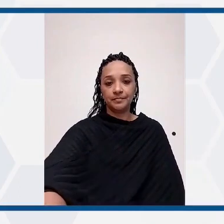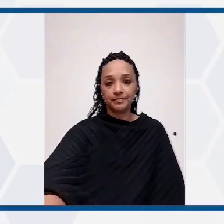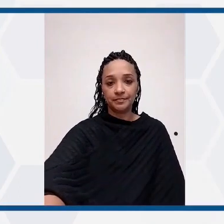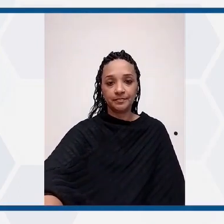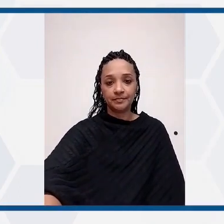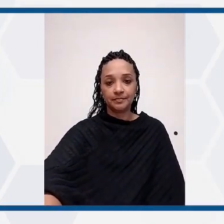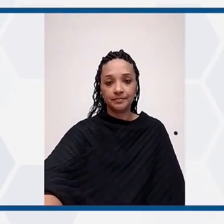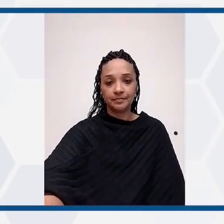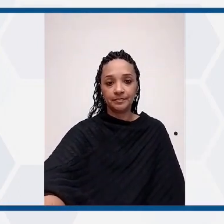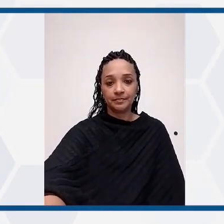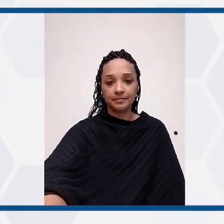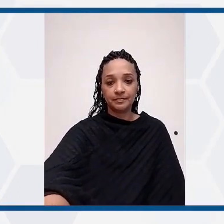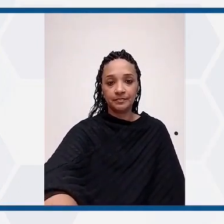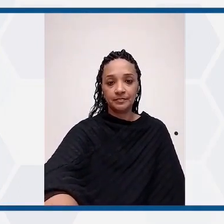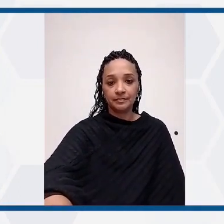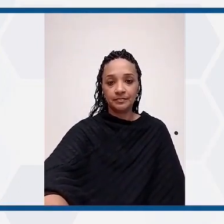also reflects